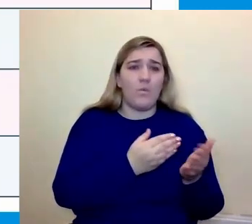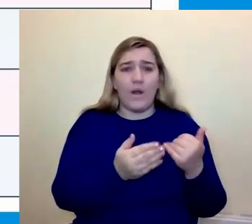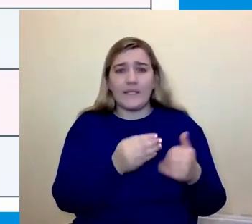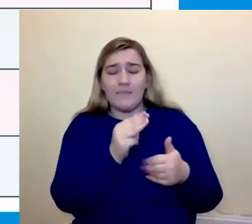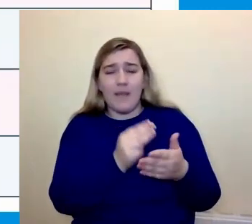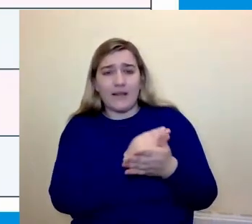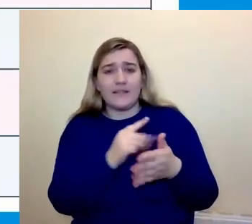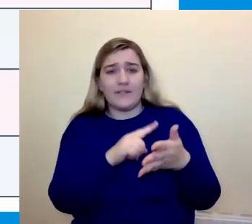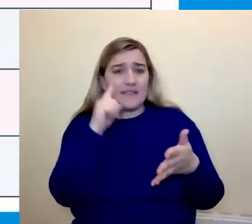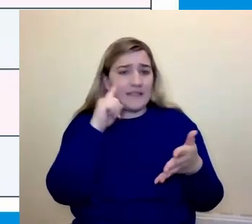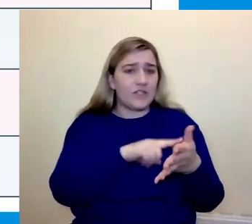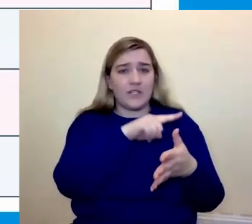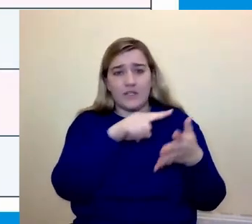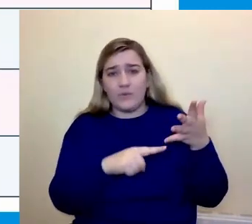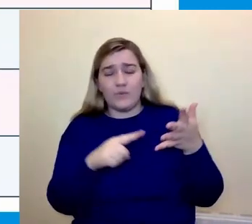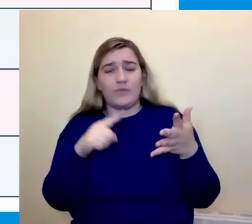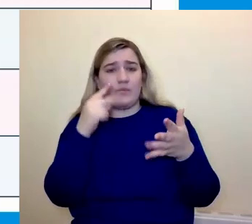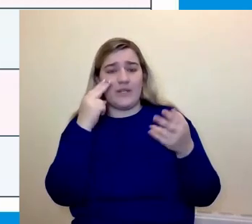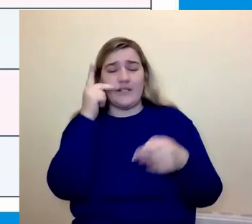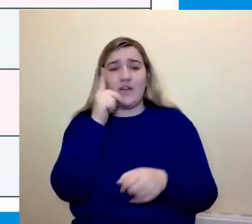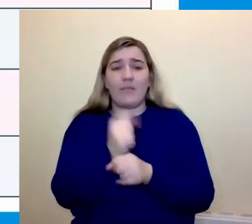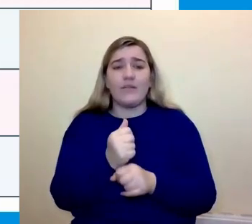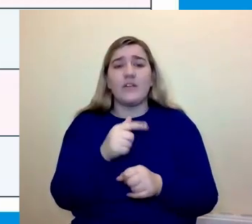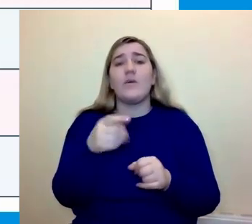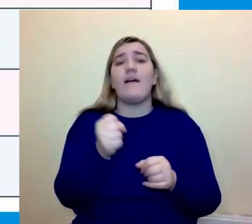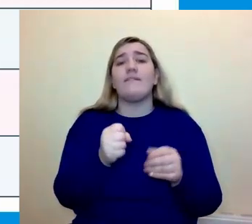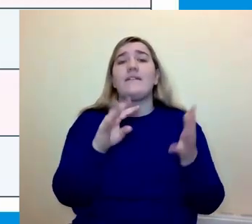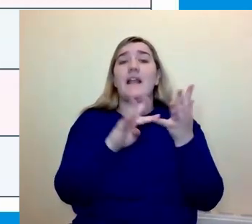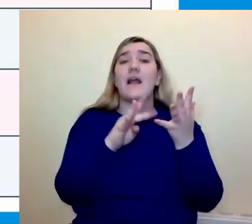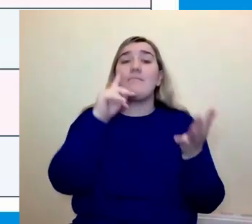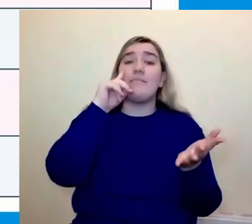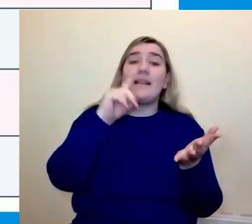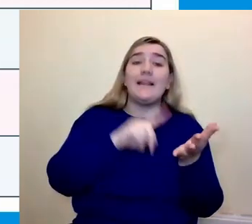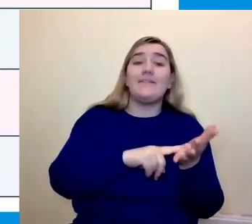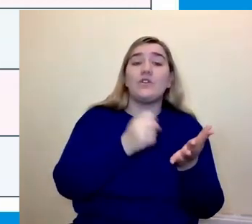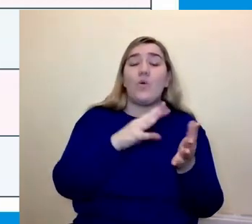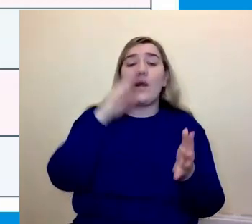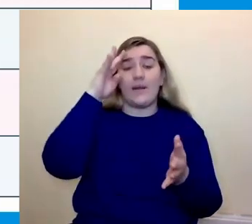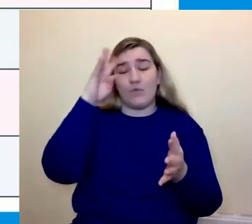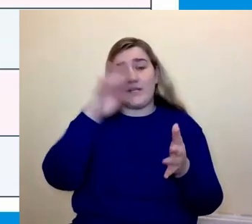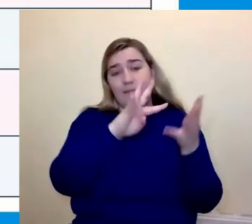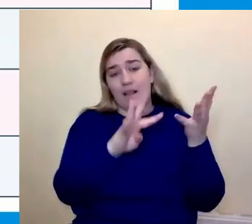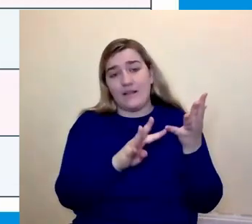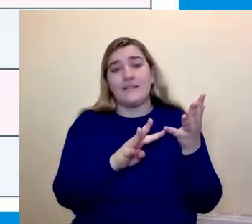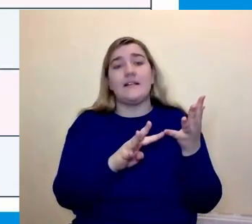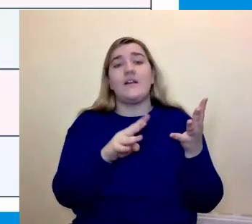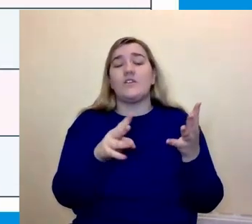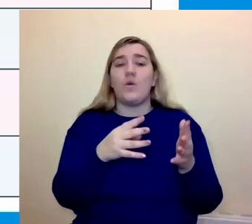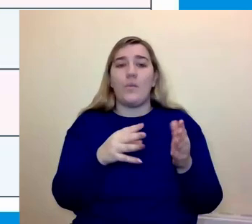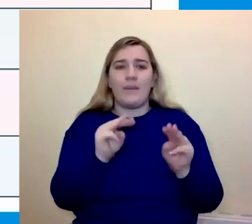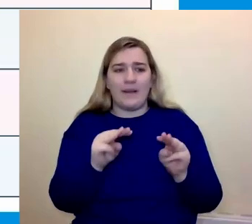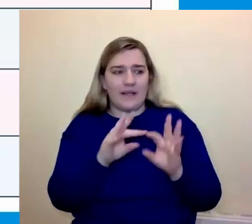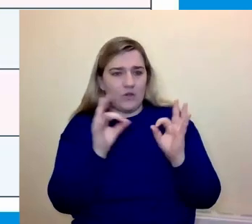the underpinning of the 9 main beliefs or the guiding principles. And I think the one that people in the group really